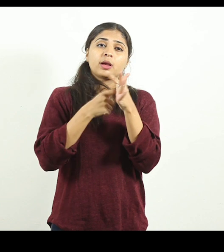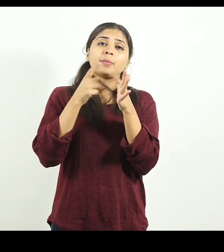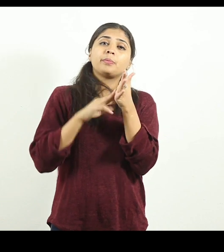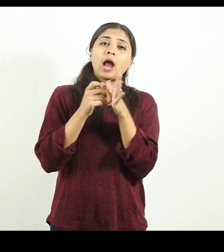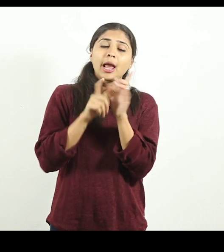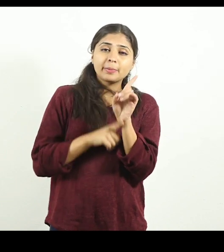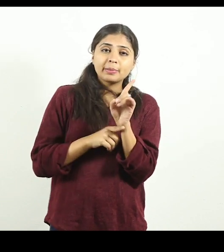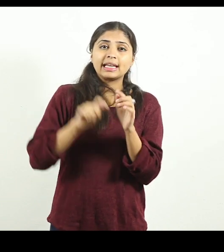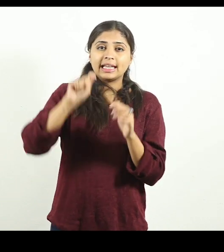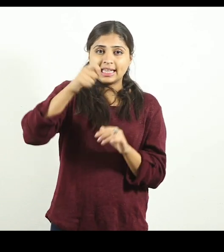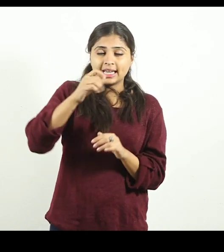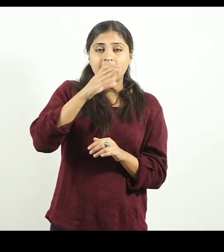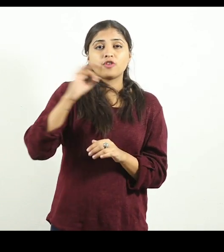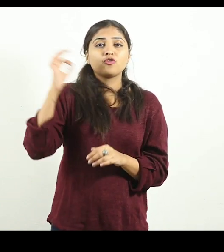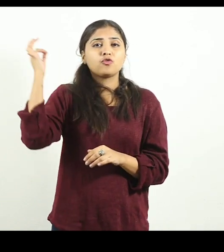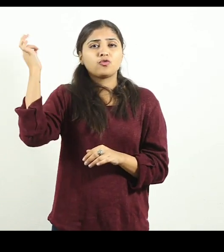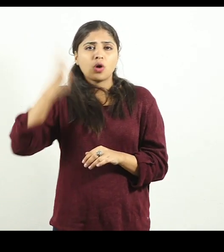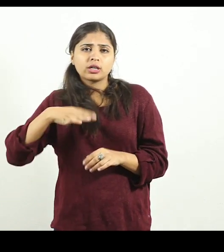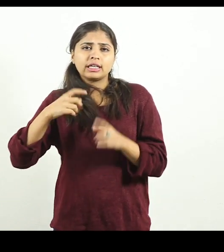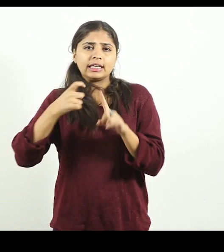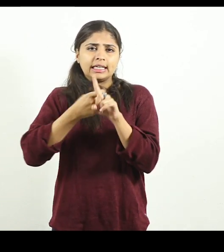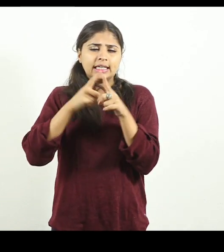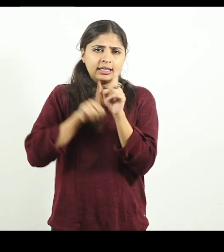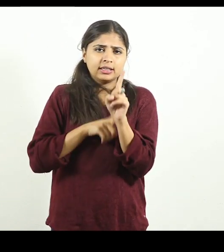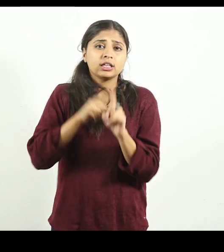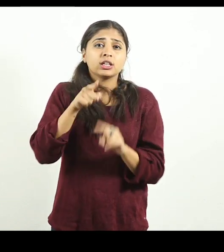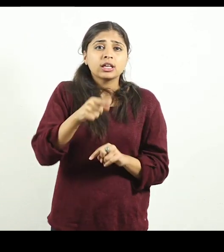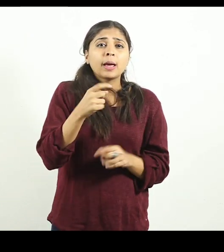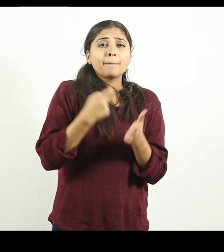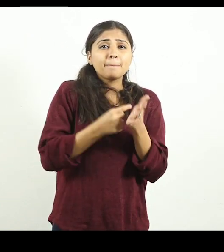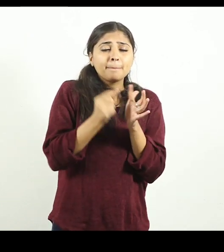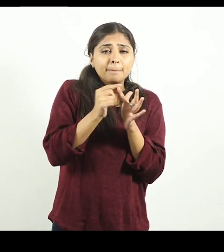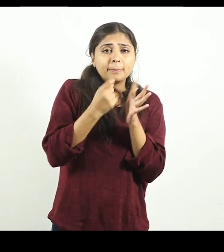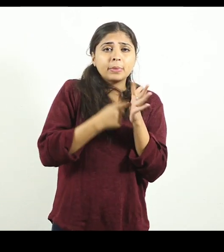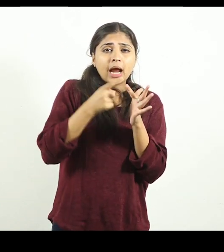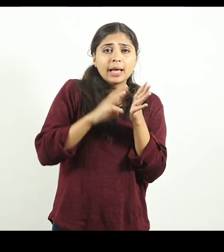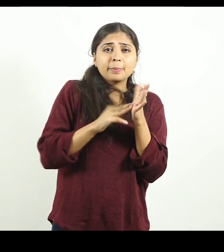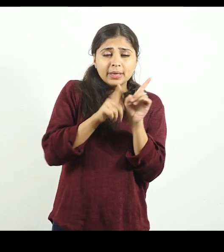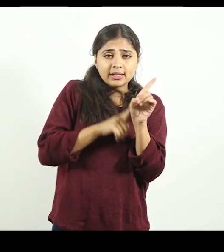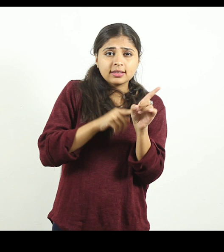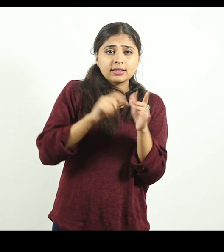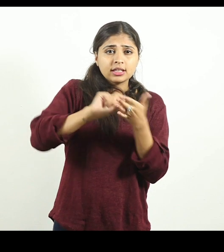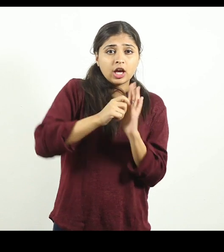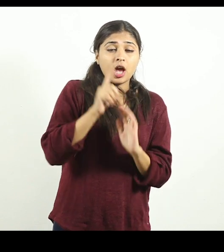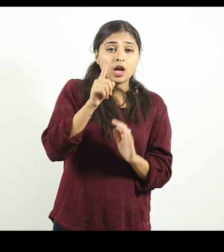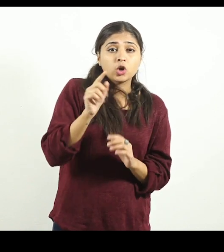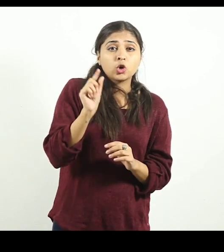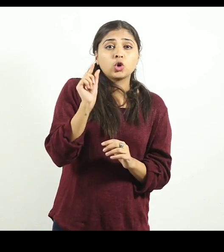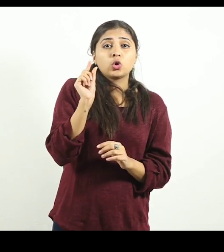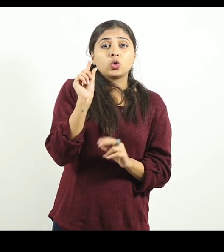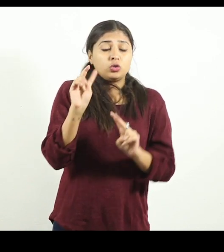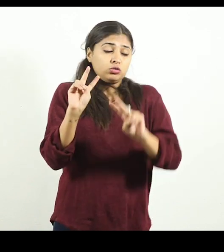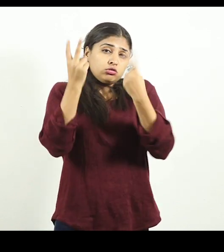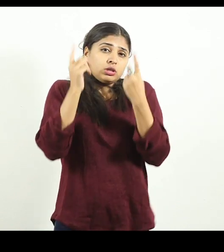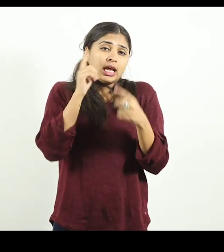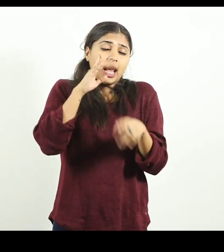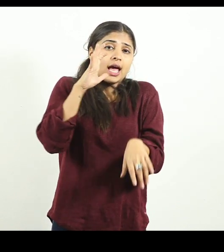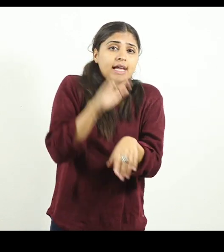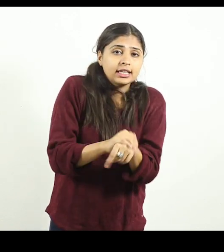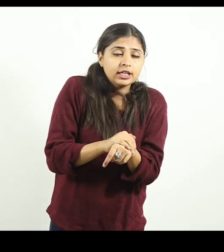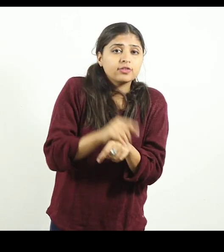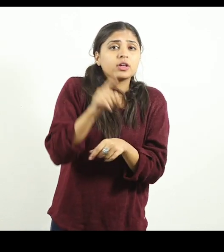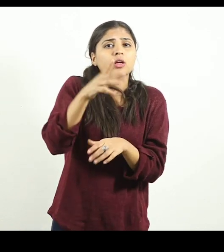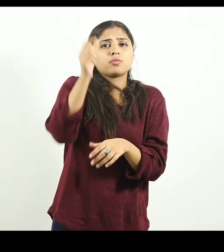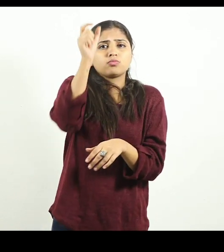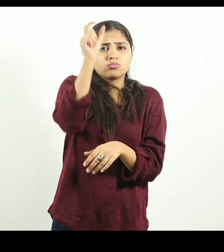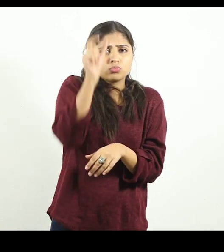Primary keys and foreign keys. A primary key is used to uniquely identify each row in a table. It can